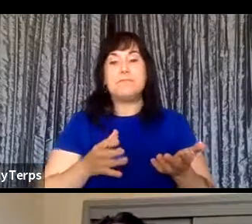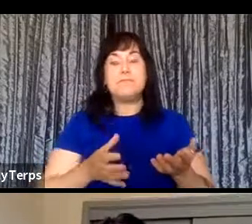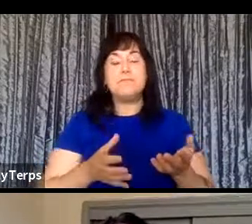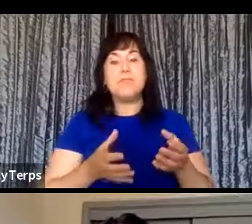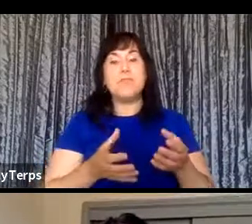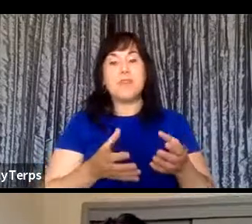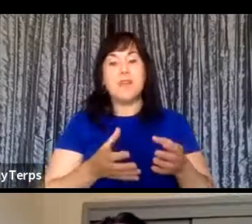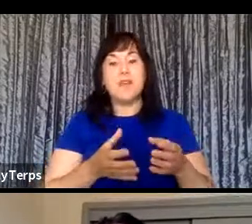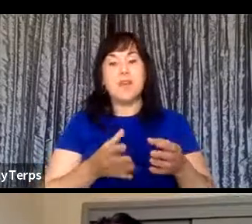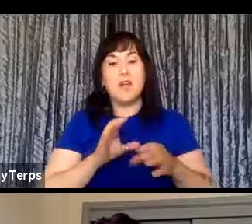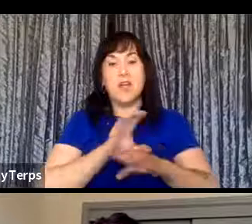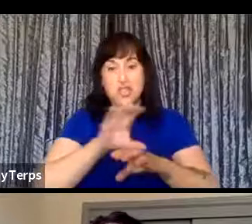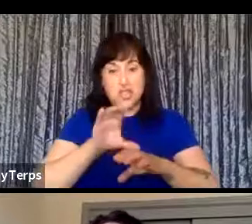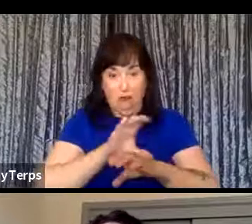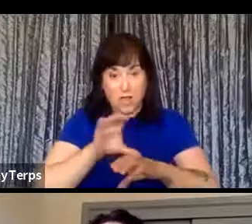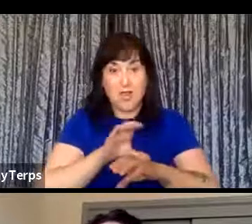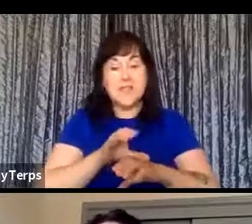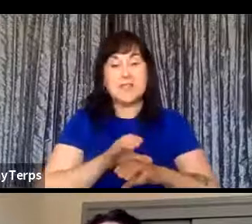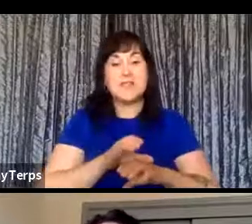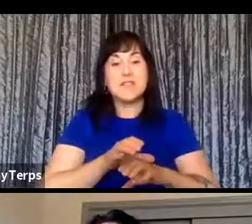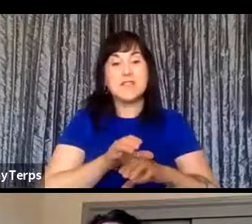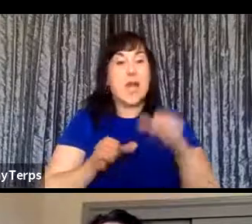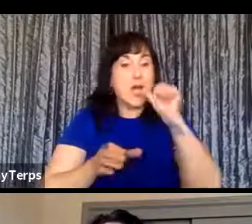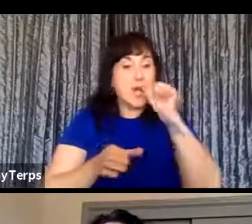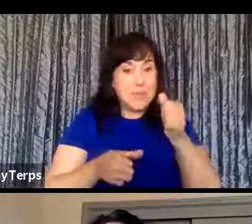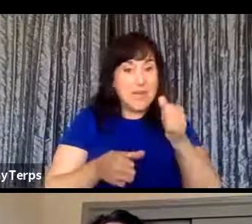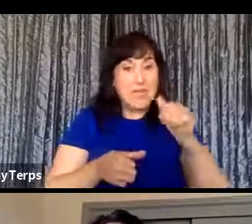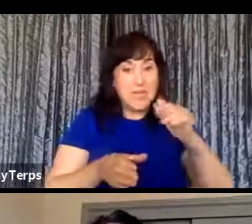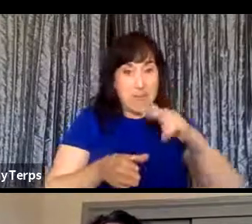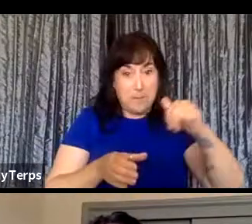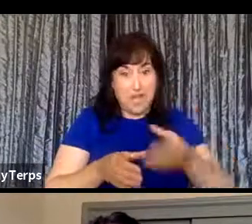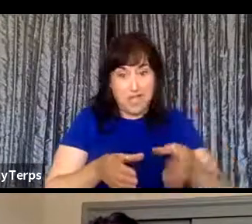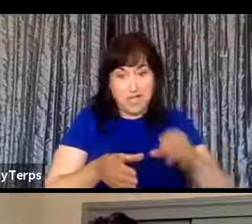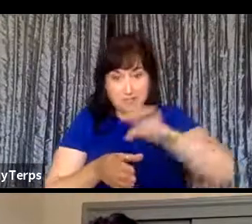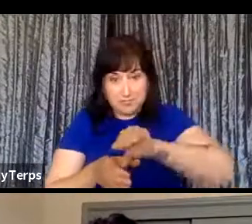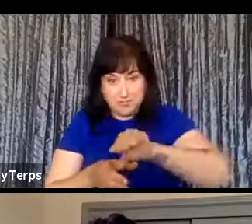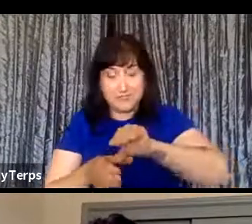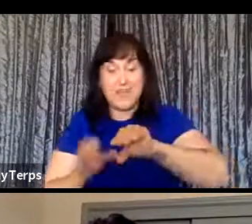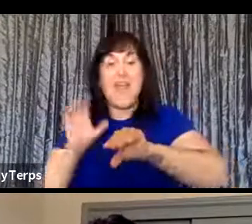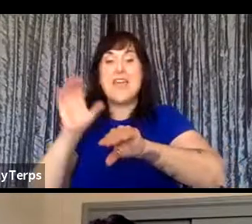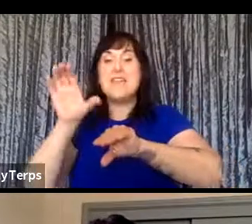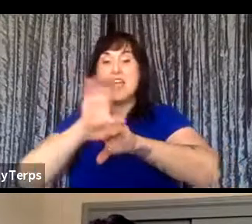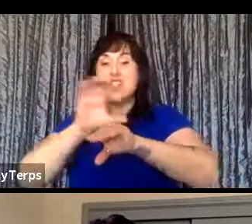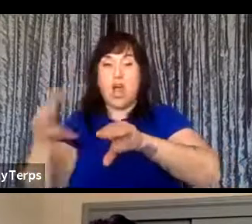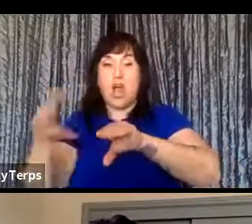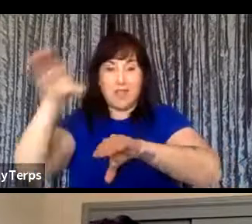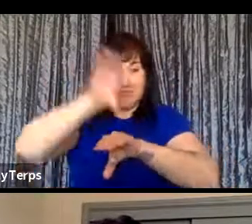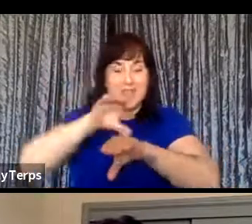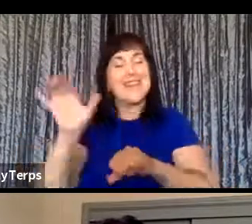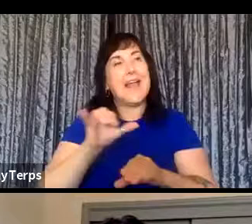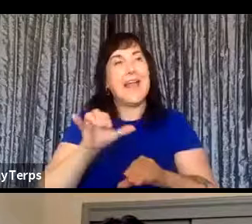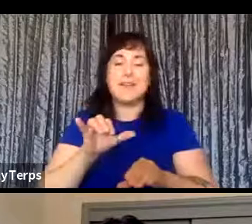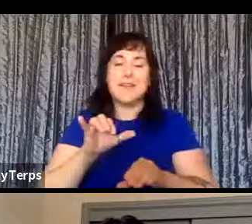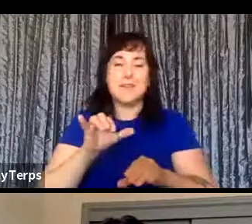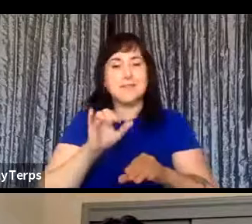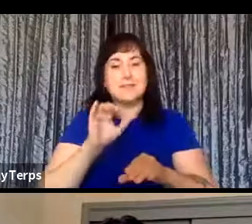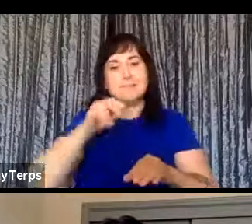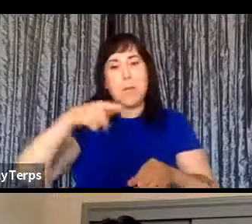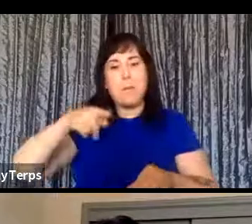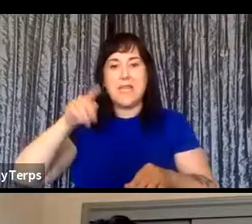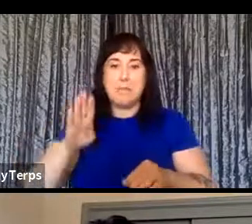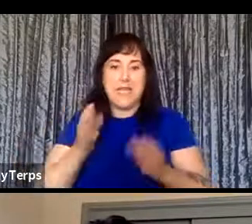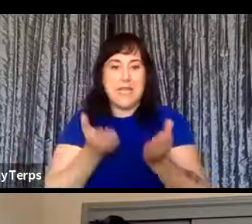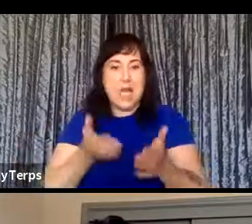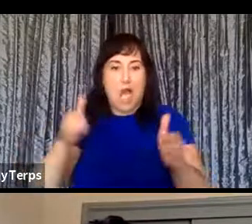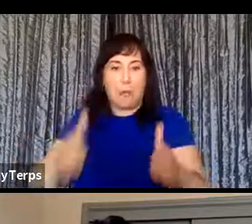then, okay, some peanut butter, and then kind of completely encapsulate it. It's almost going to be like a peanut butter cupish type thing, okay,